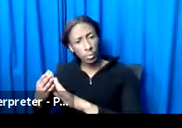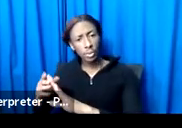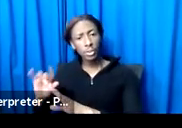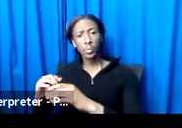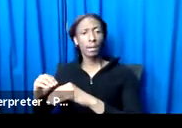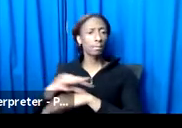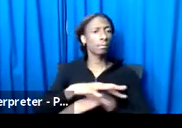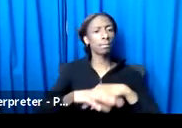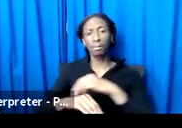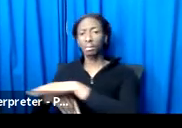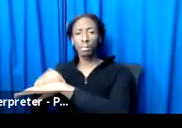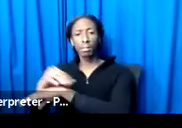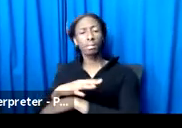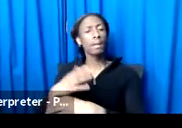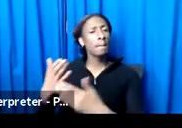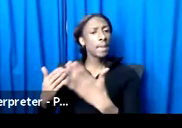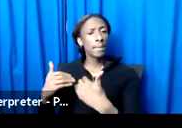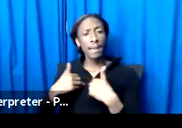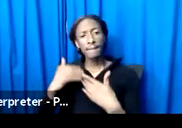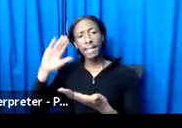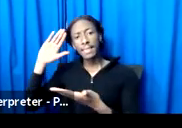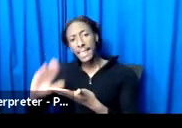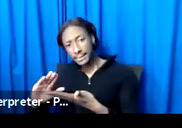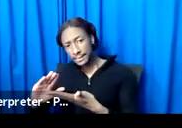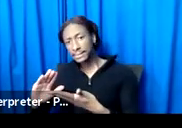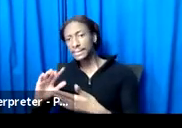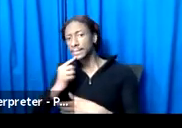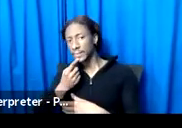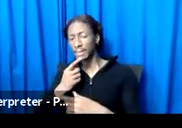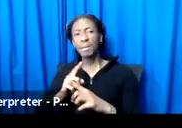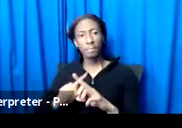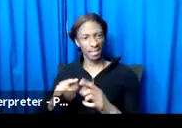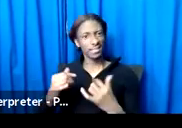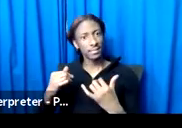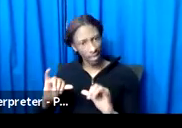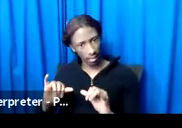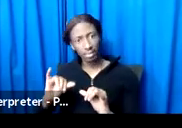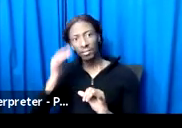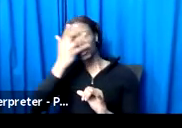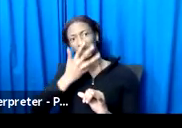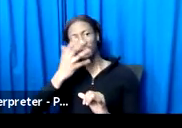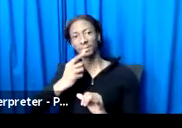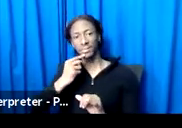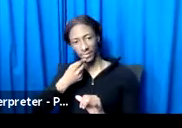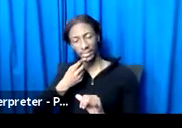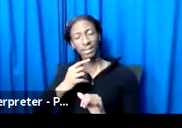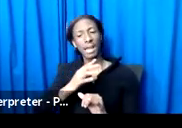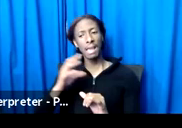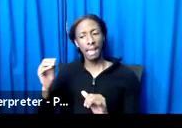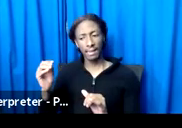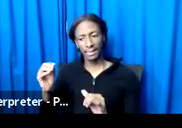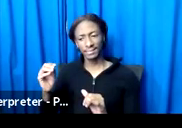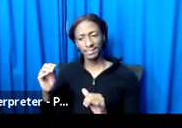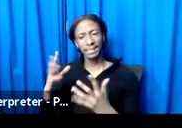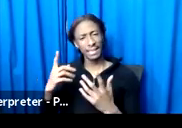have less severe disease, there's still the presentation of severe disease on occasion. And they're effective